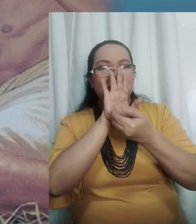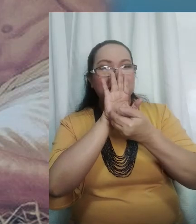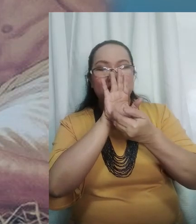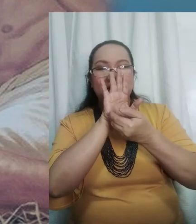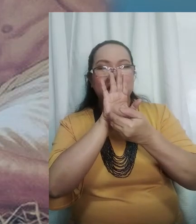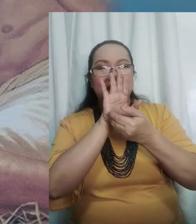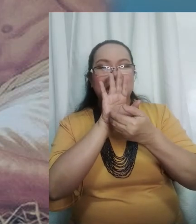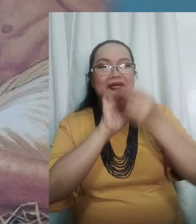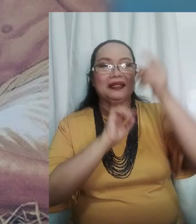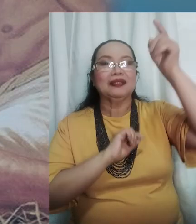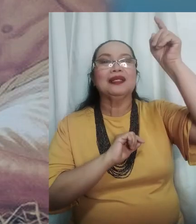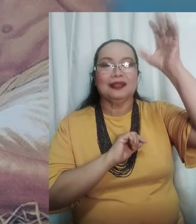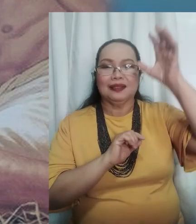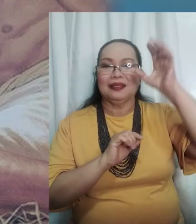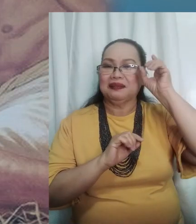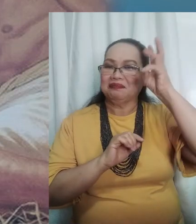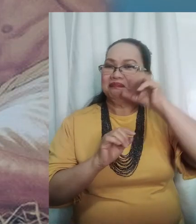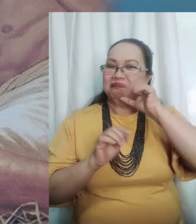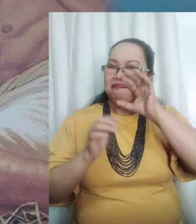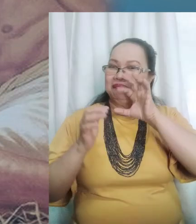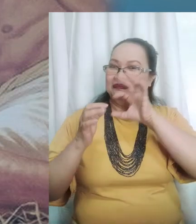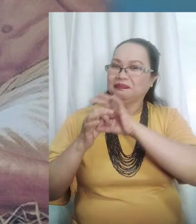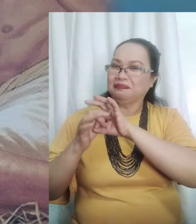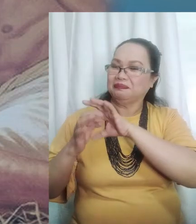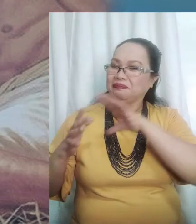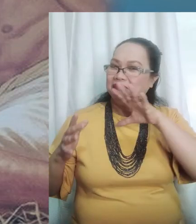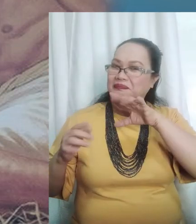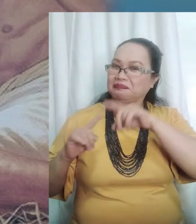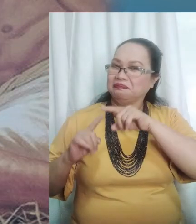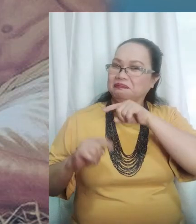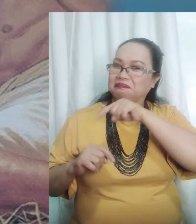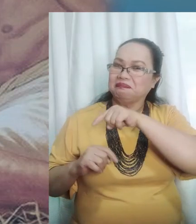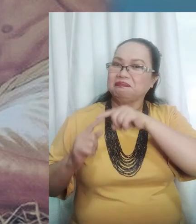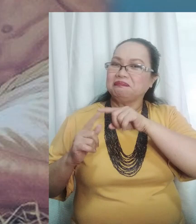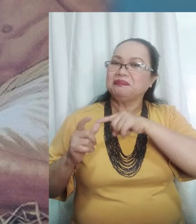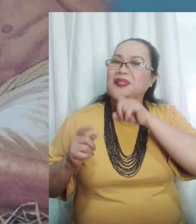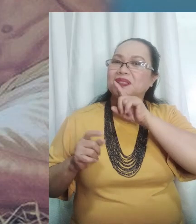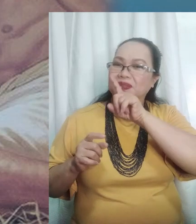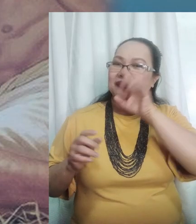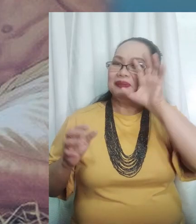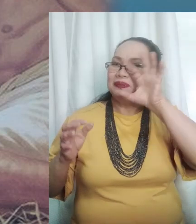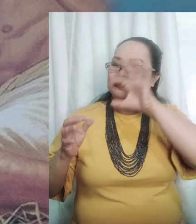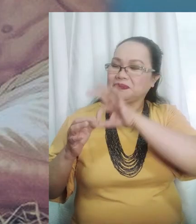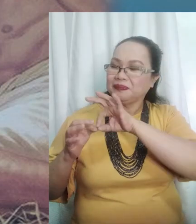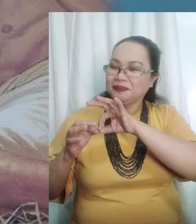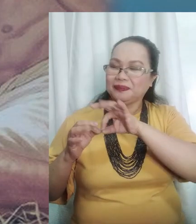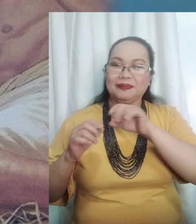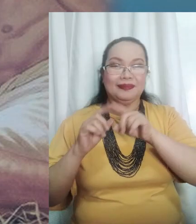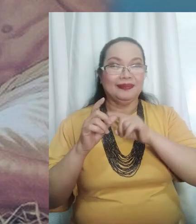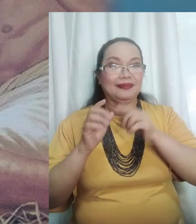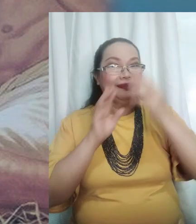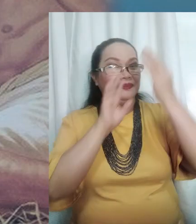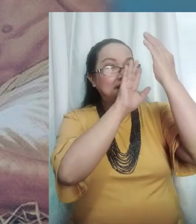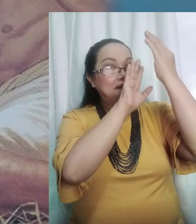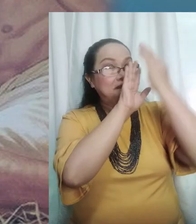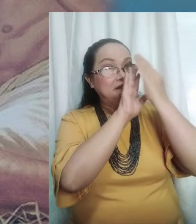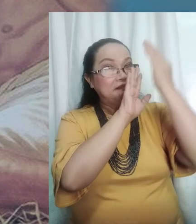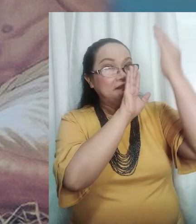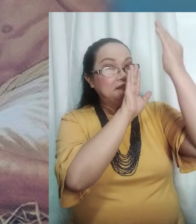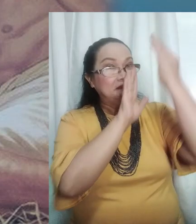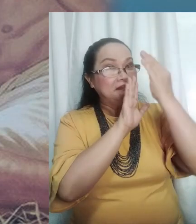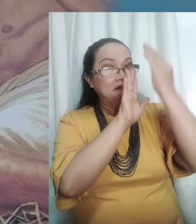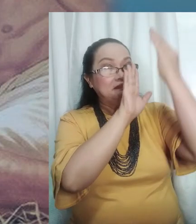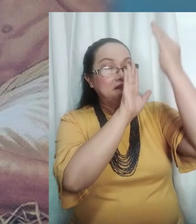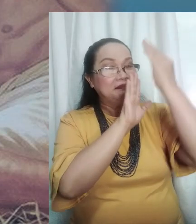not connect with you and through you in a real significant way. A compelling connection with